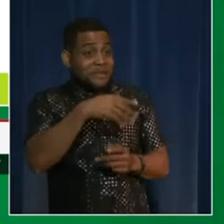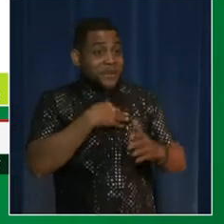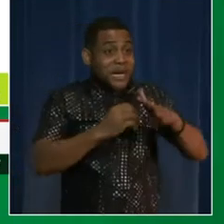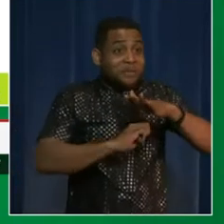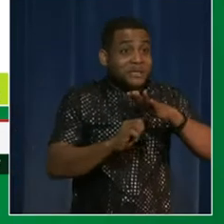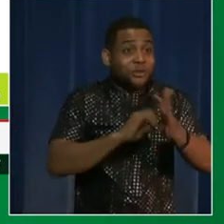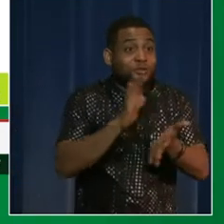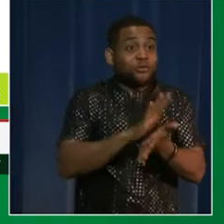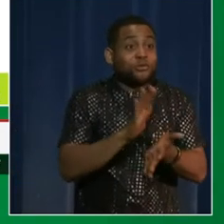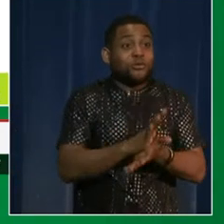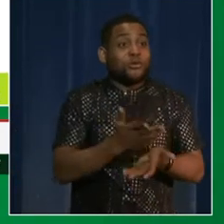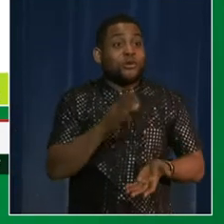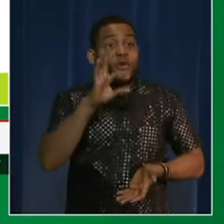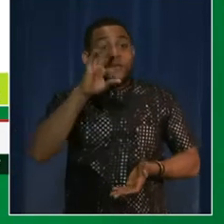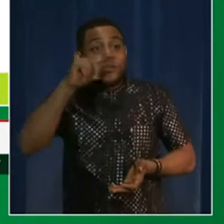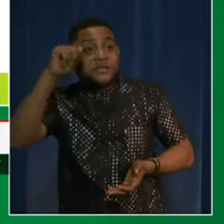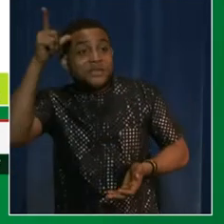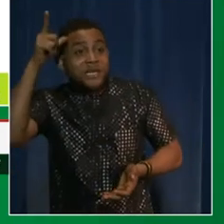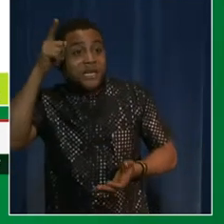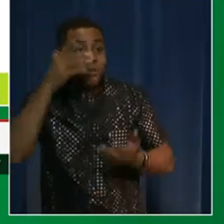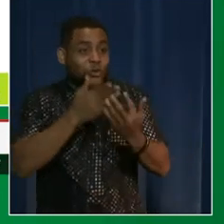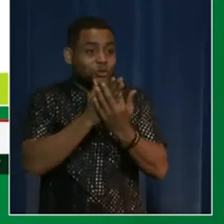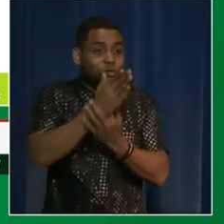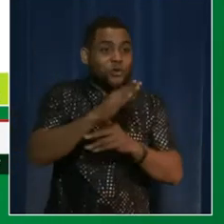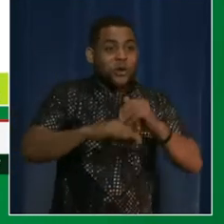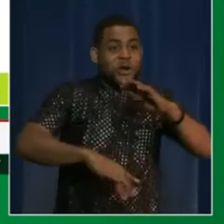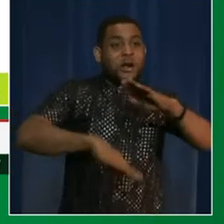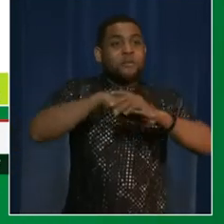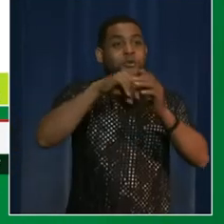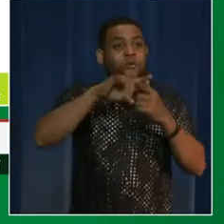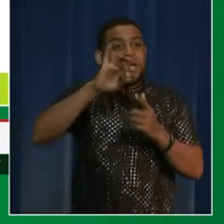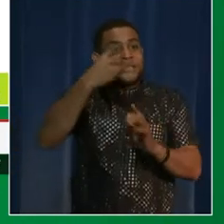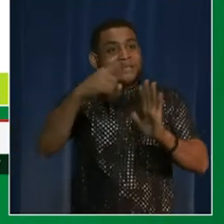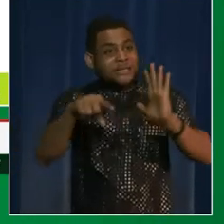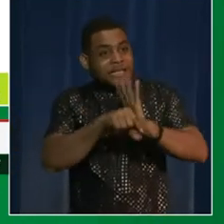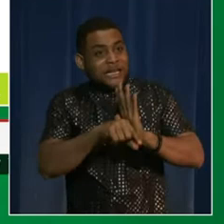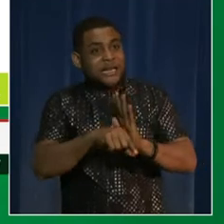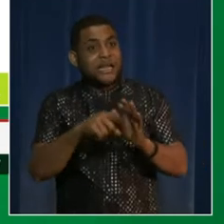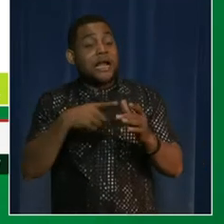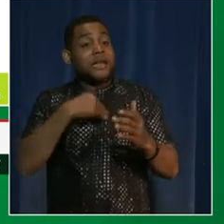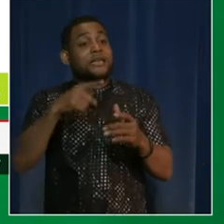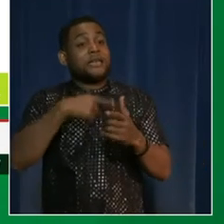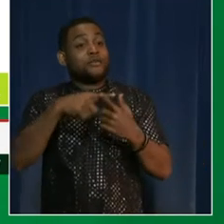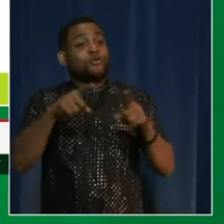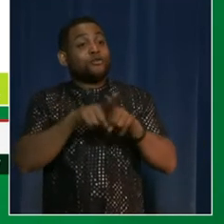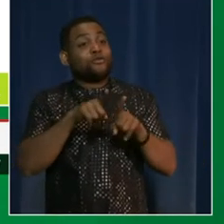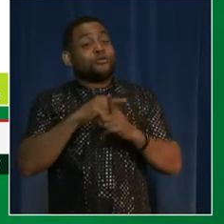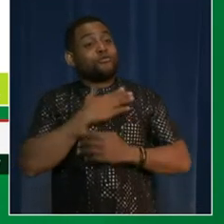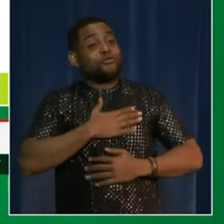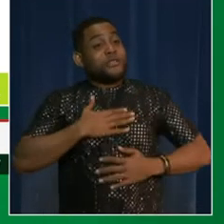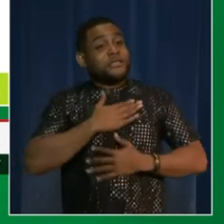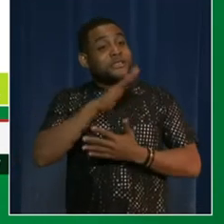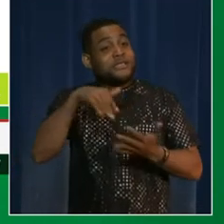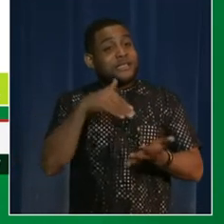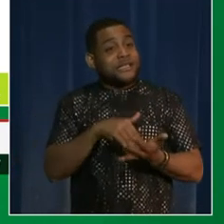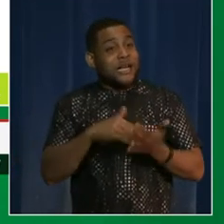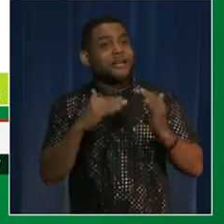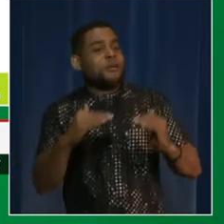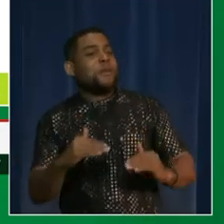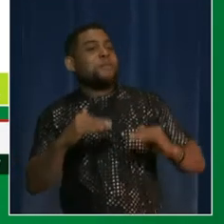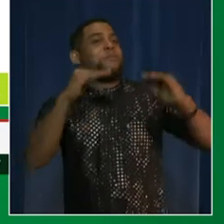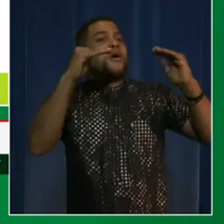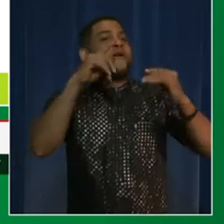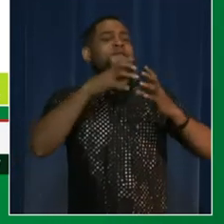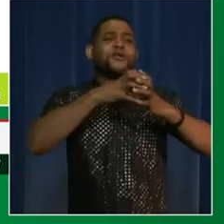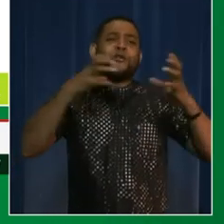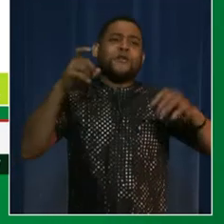which went through 8th grade. Also home of the Fort Lincoln Recreation Center at the time that I grew up. So I spent a lot of time in this parcel.